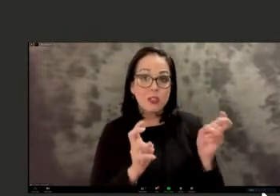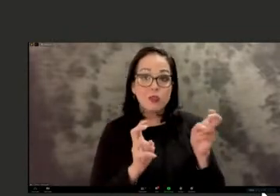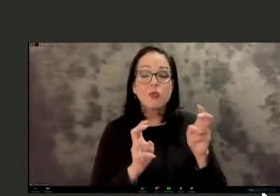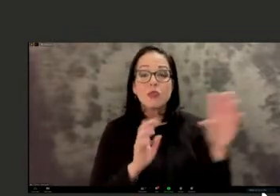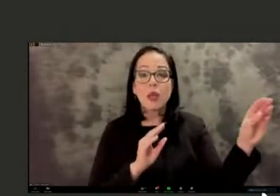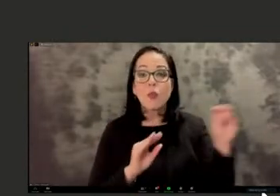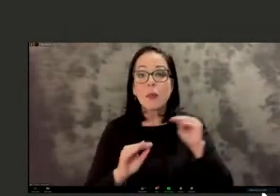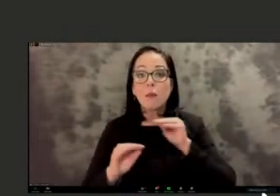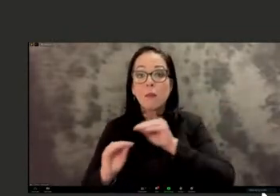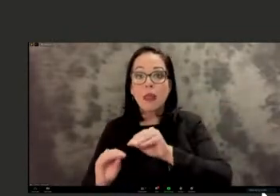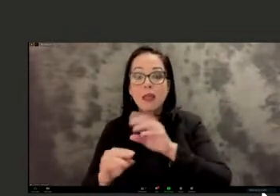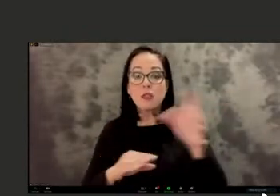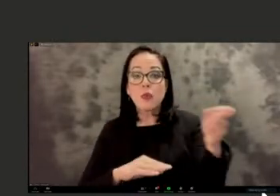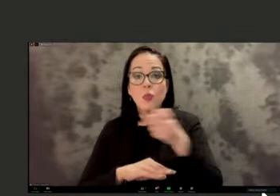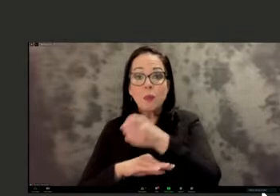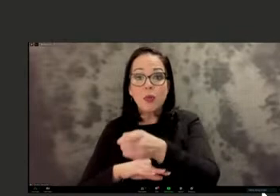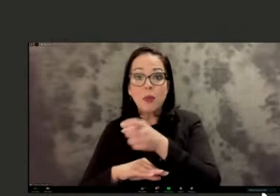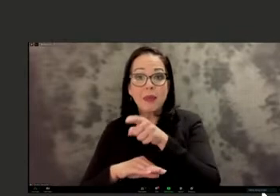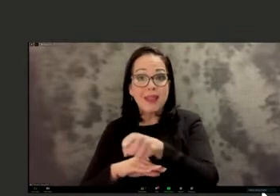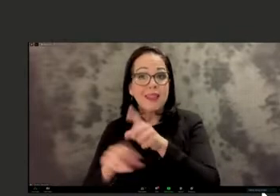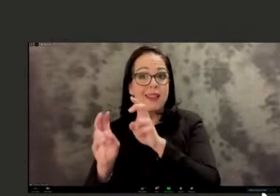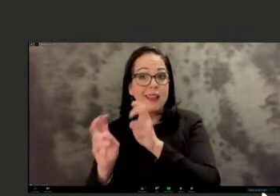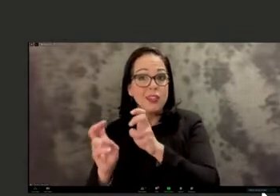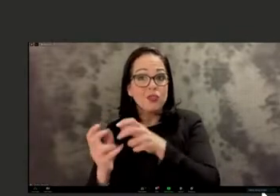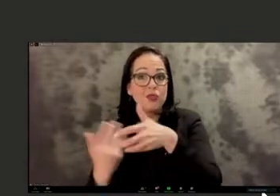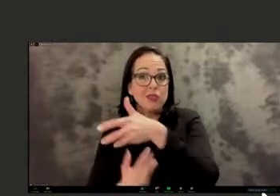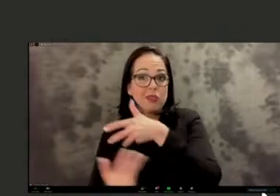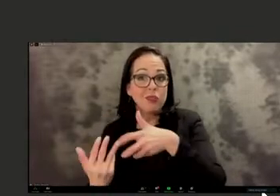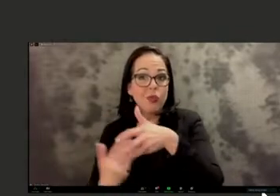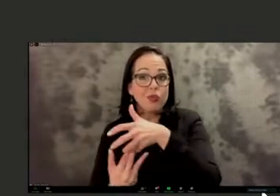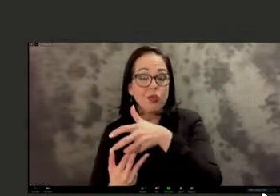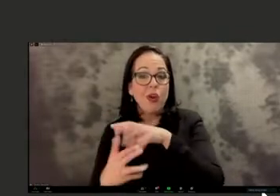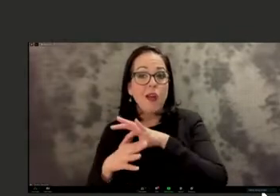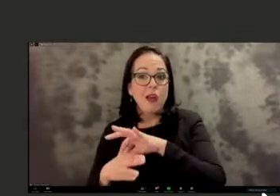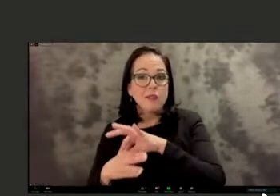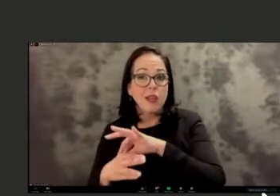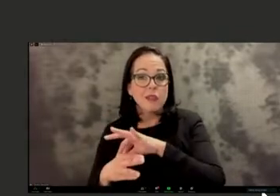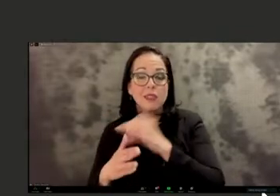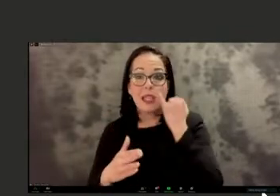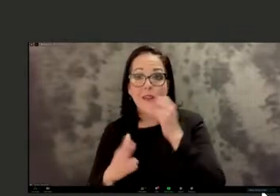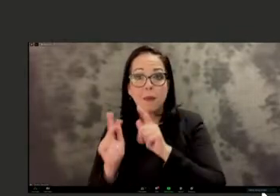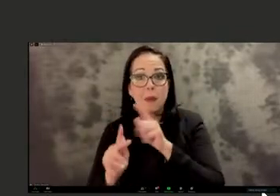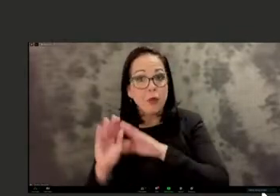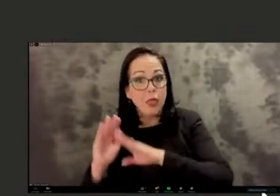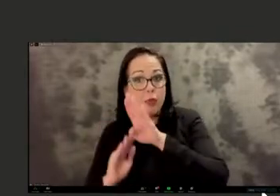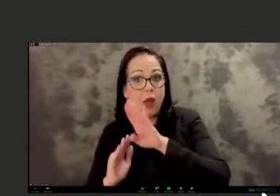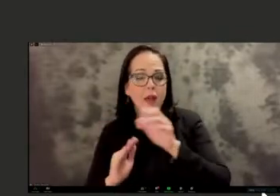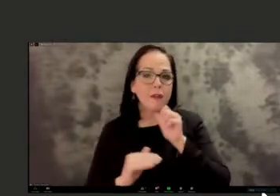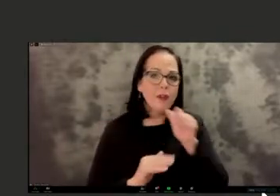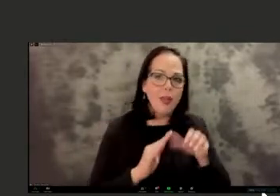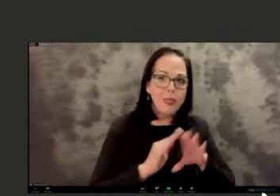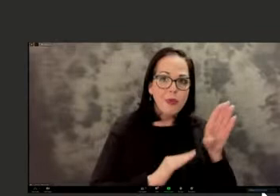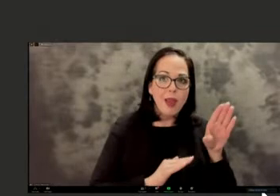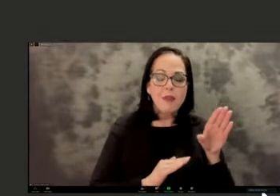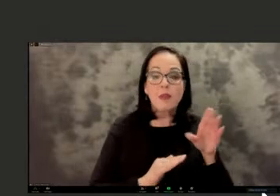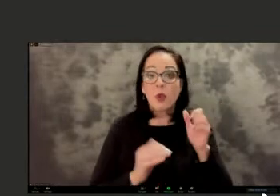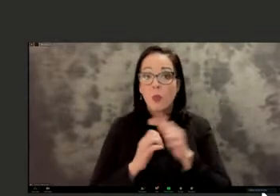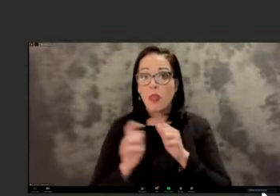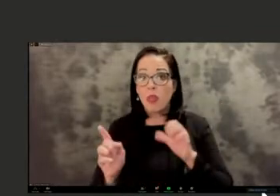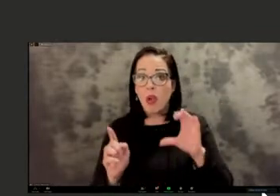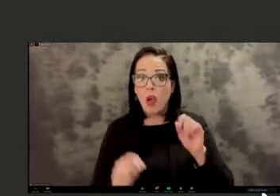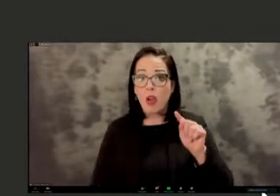people are able to thrive or not thrive. And to Octavio's point with regards to how do